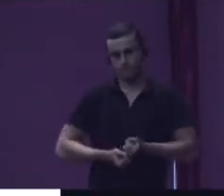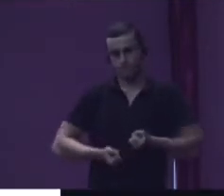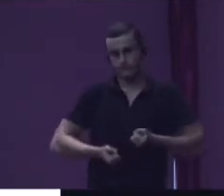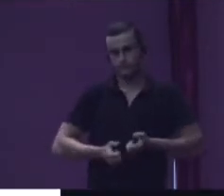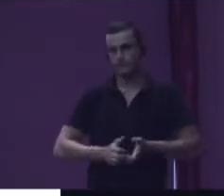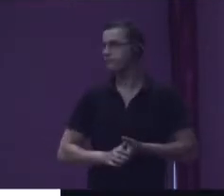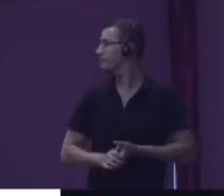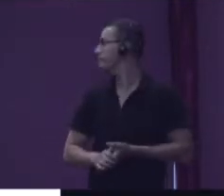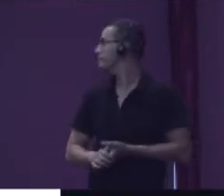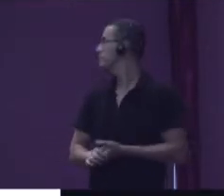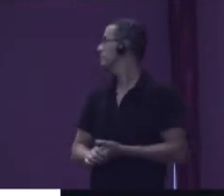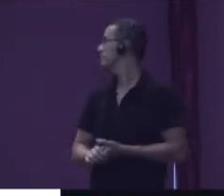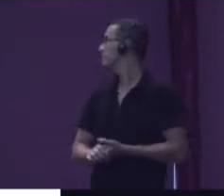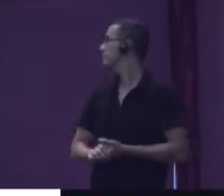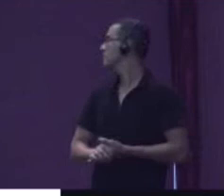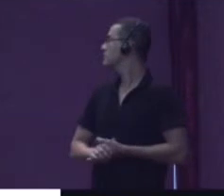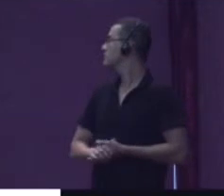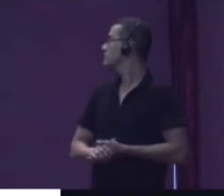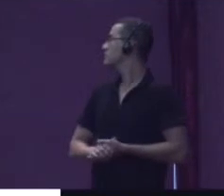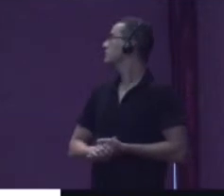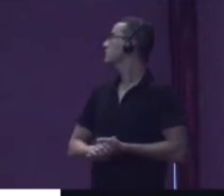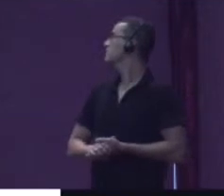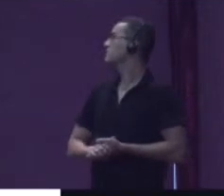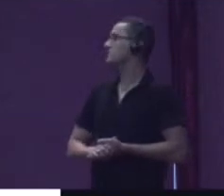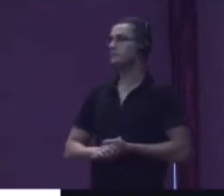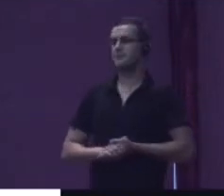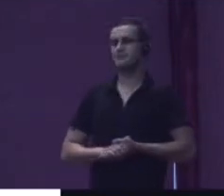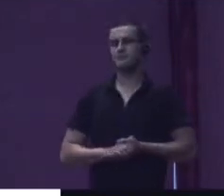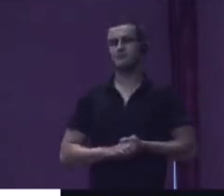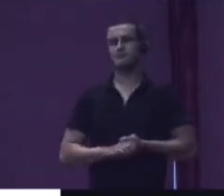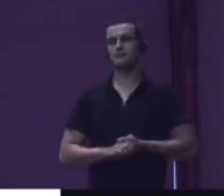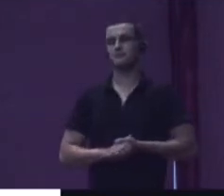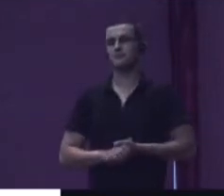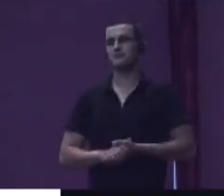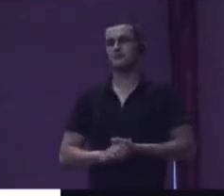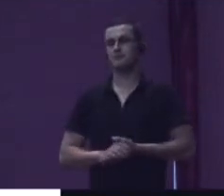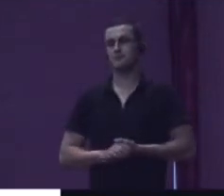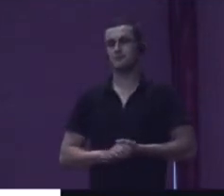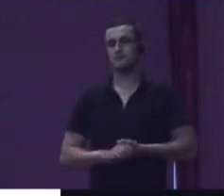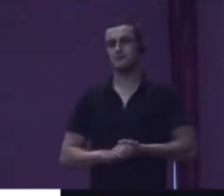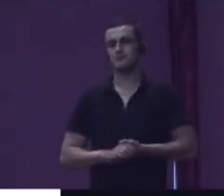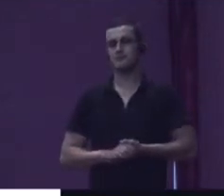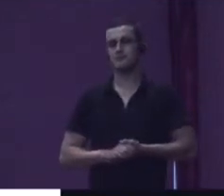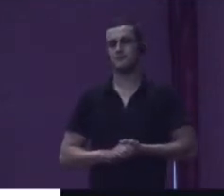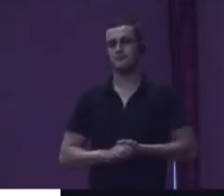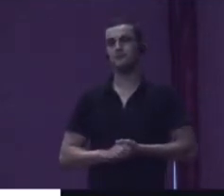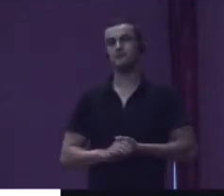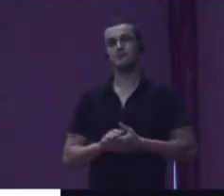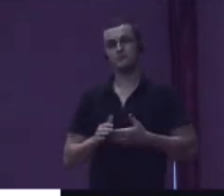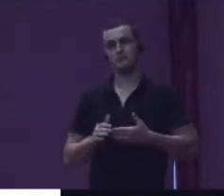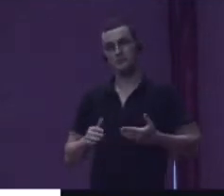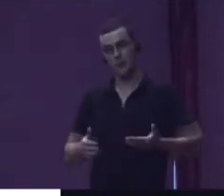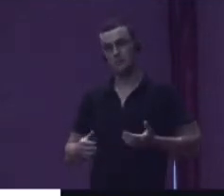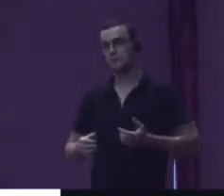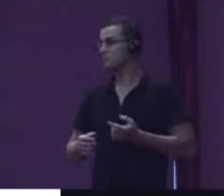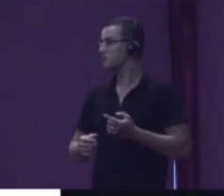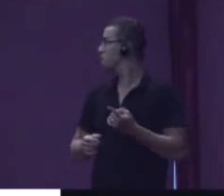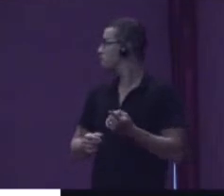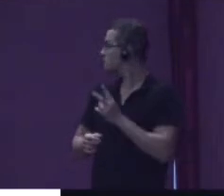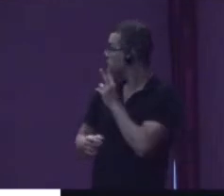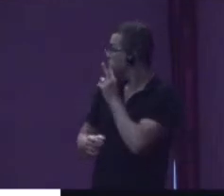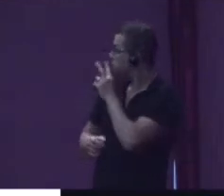Okay, now, one of the things you see here is prenatal, the birth,